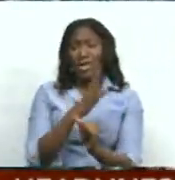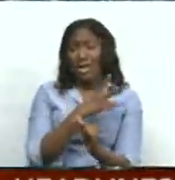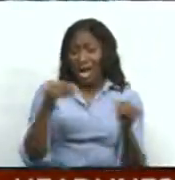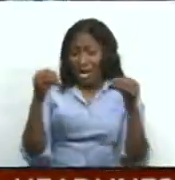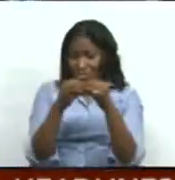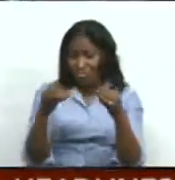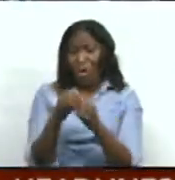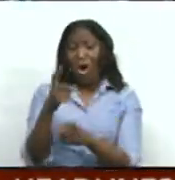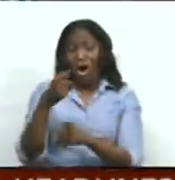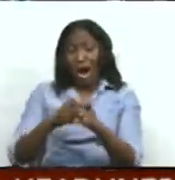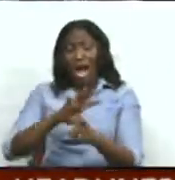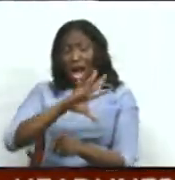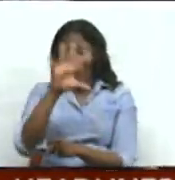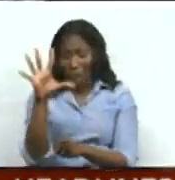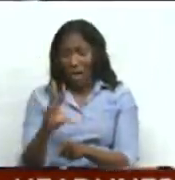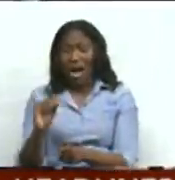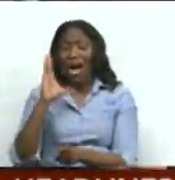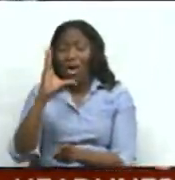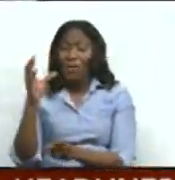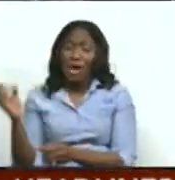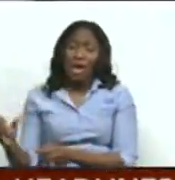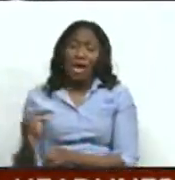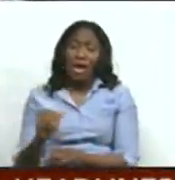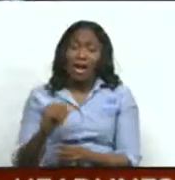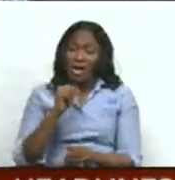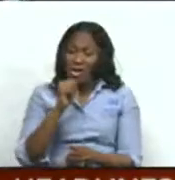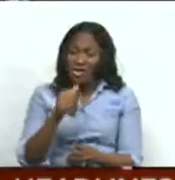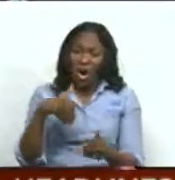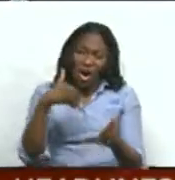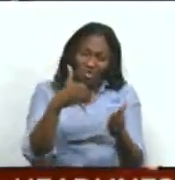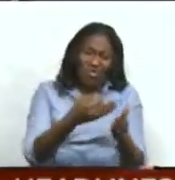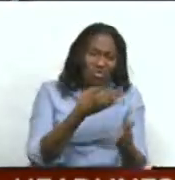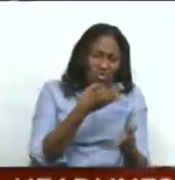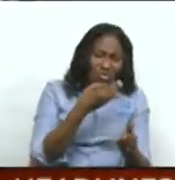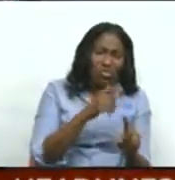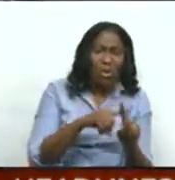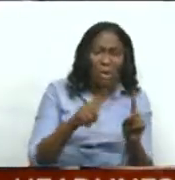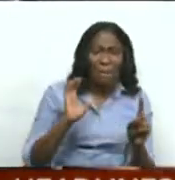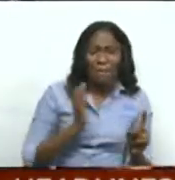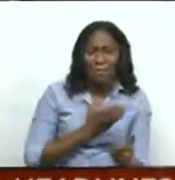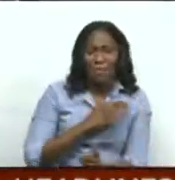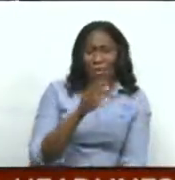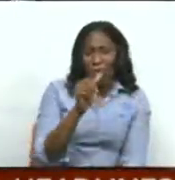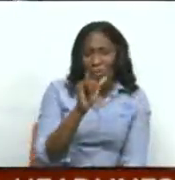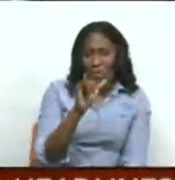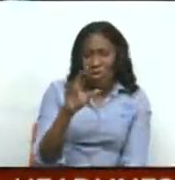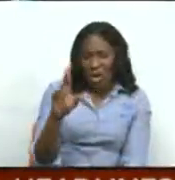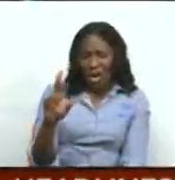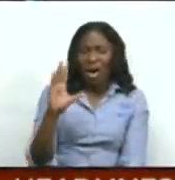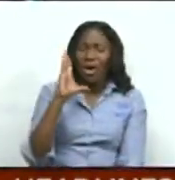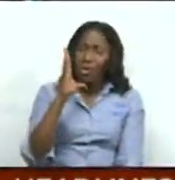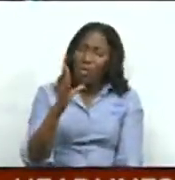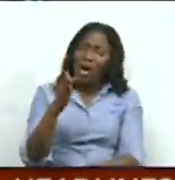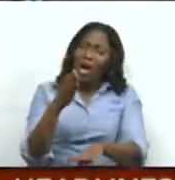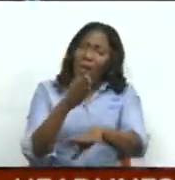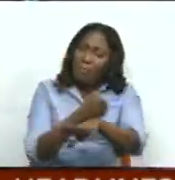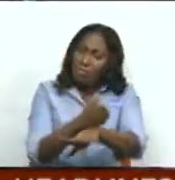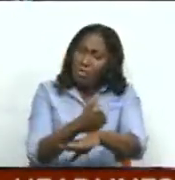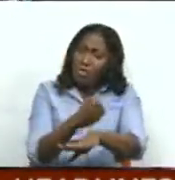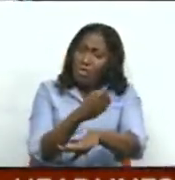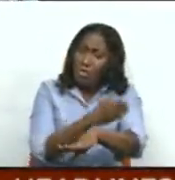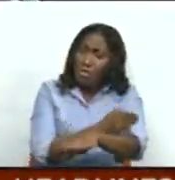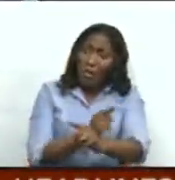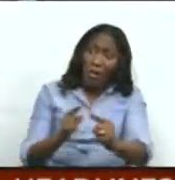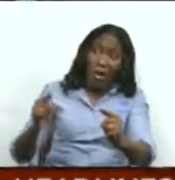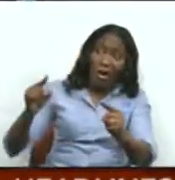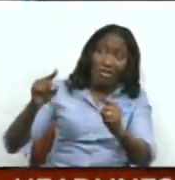African coast, not forecast to get here anytime soon, and until then our air quality levels will continue to improve as dust levels near the